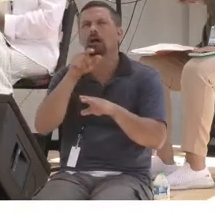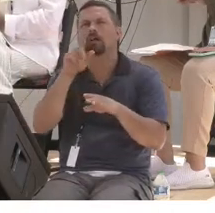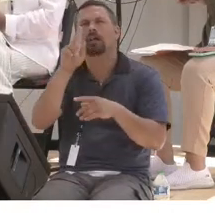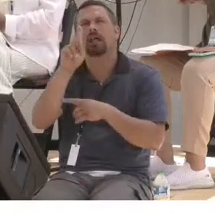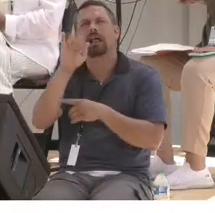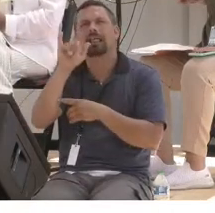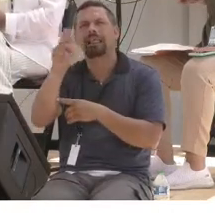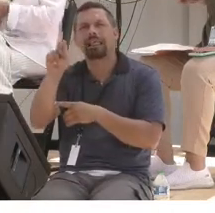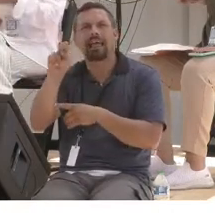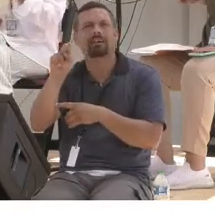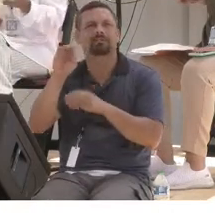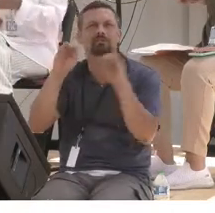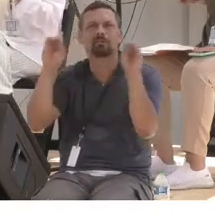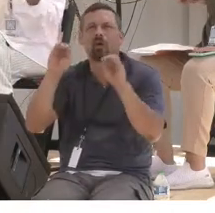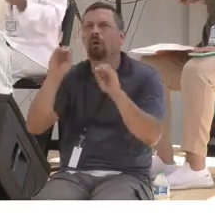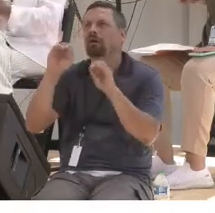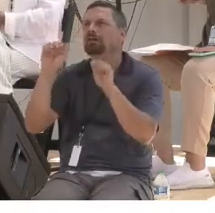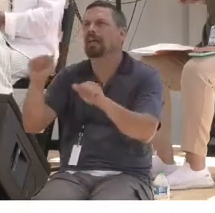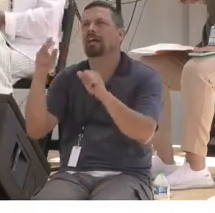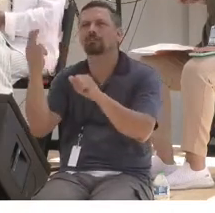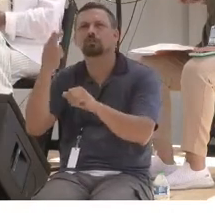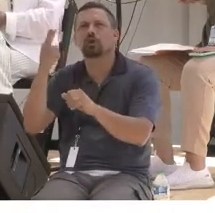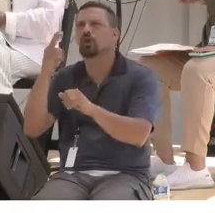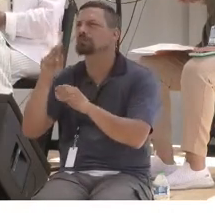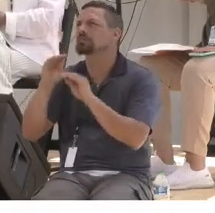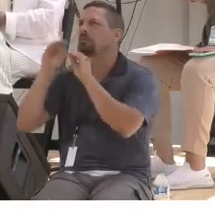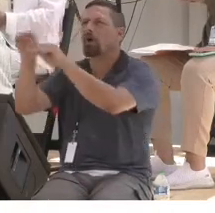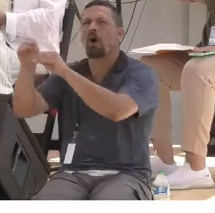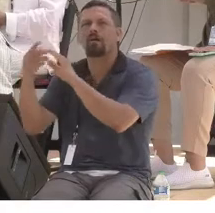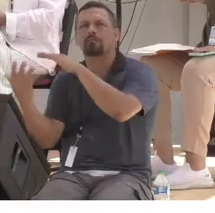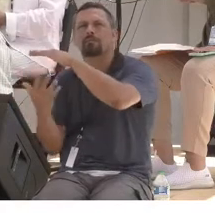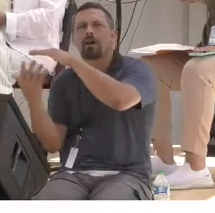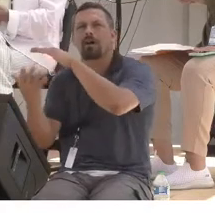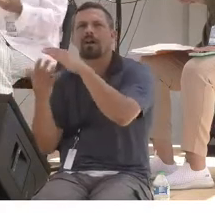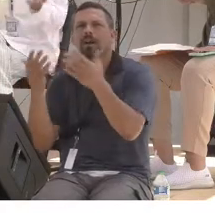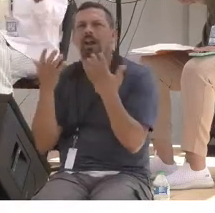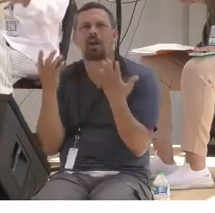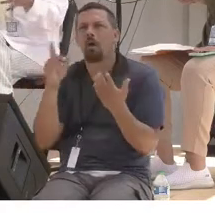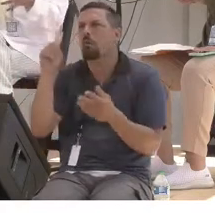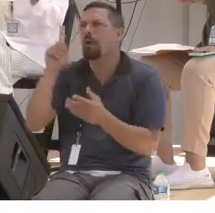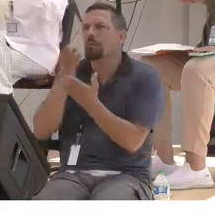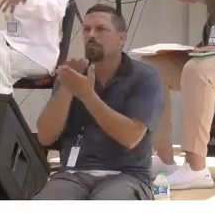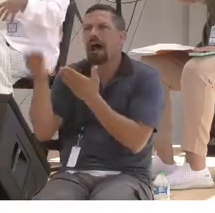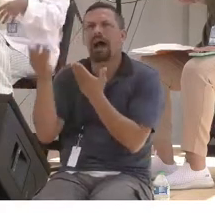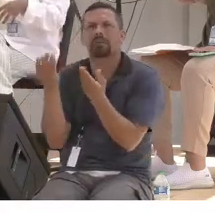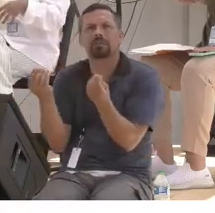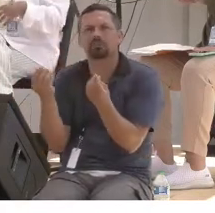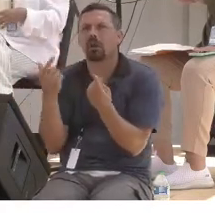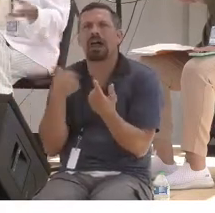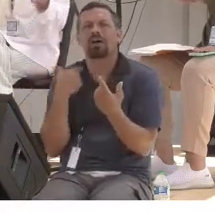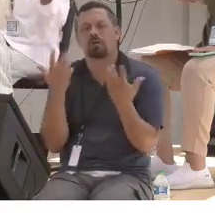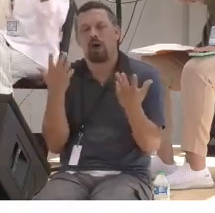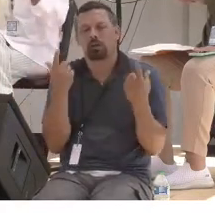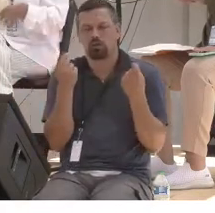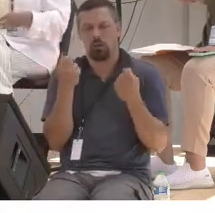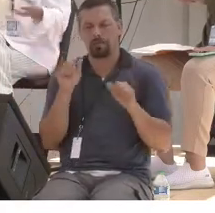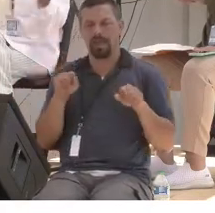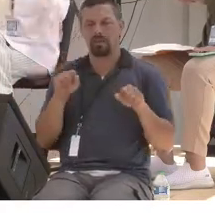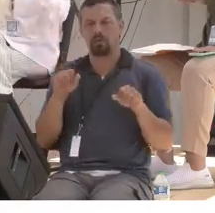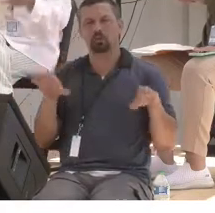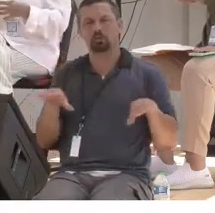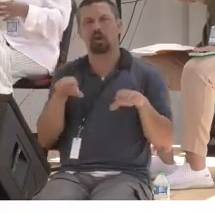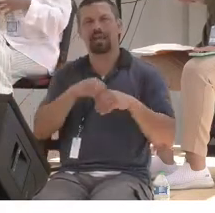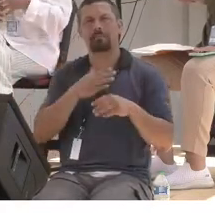that we can rent or places to go get materials. I wanted to get everything in the house. And I bought the